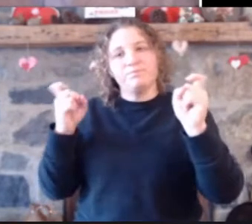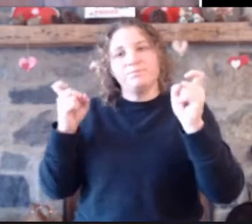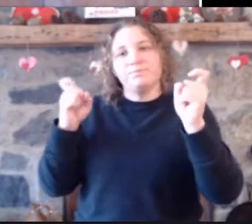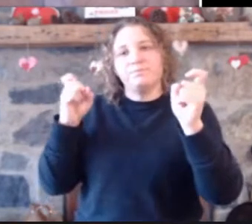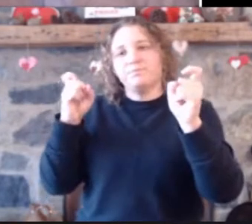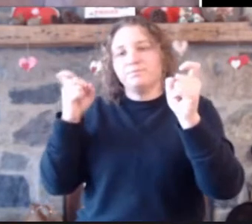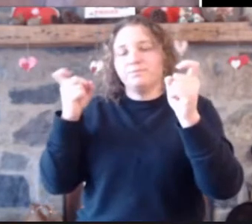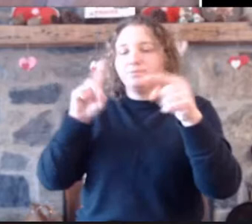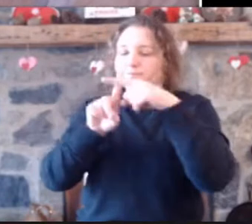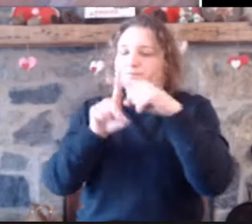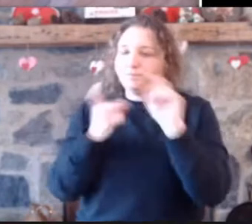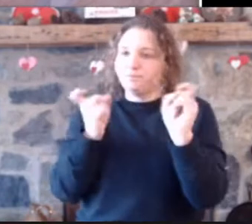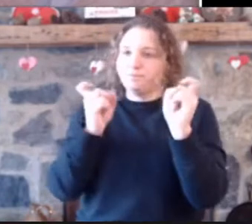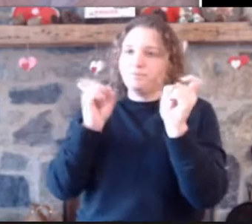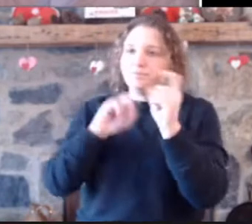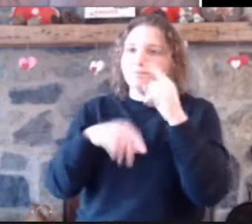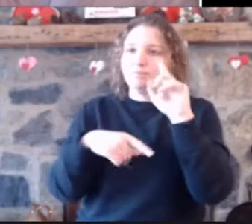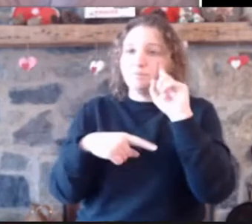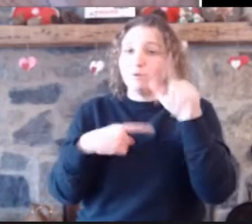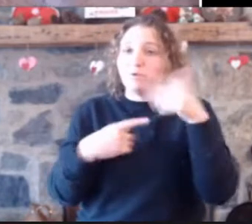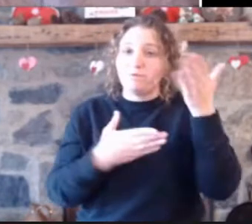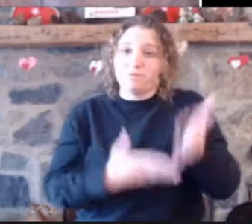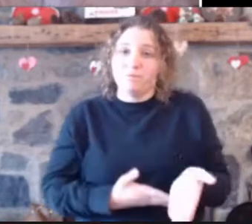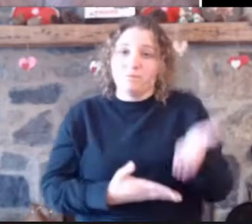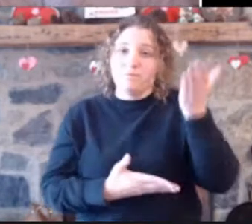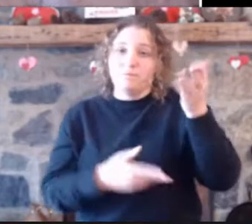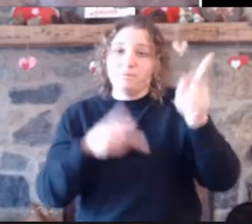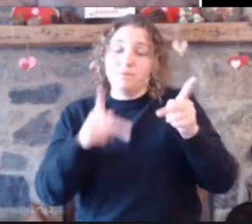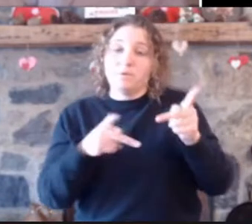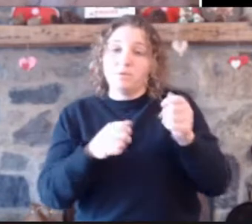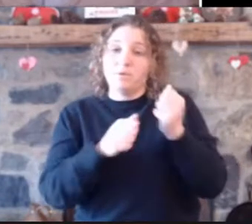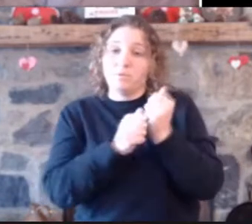until eventually you get you with a baseball bat.